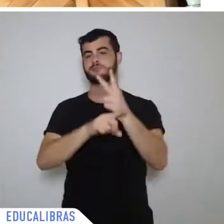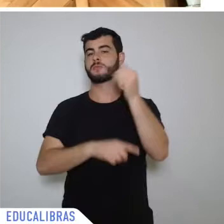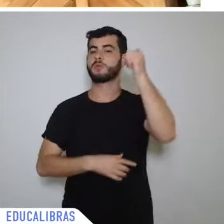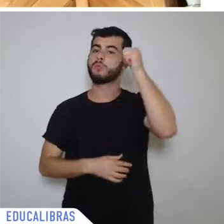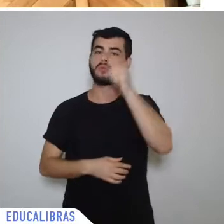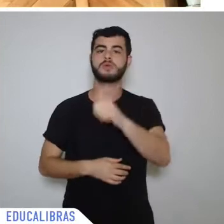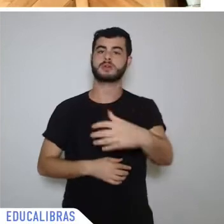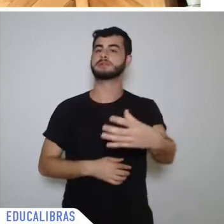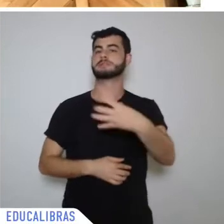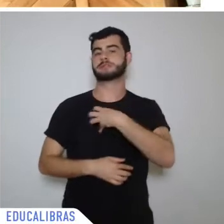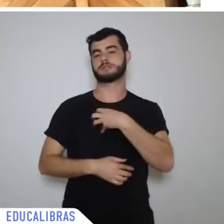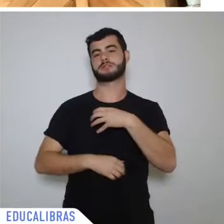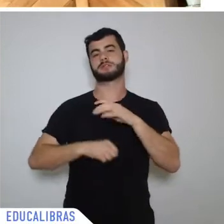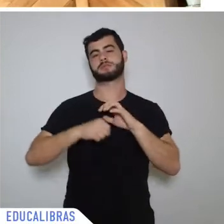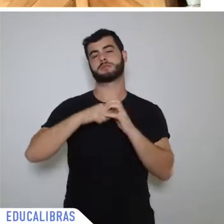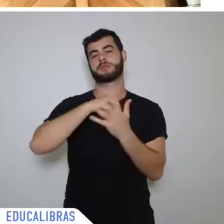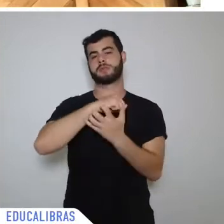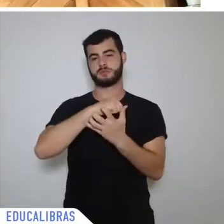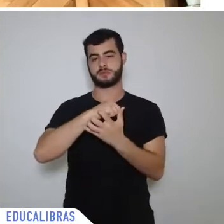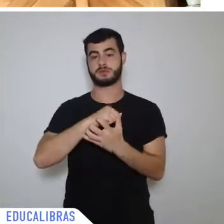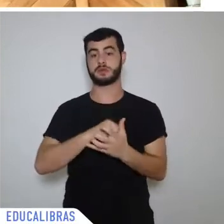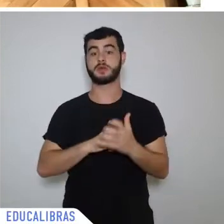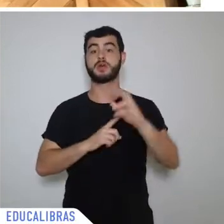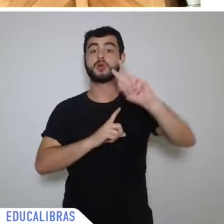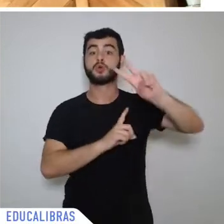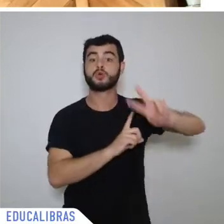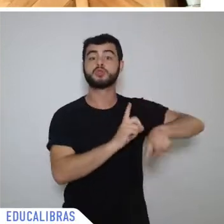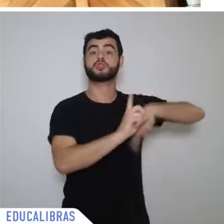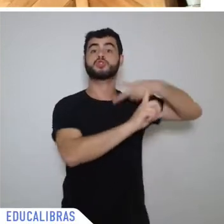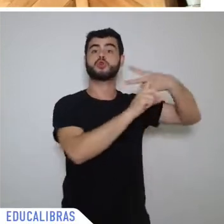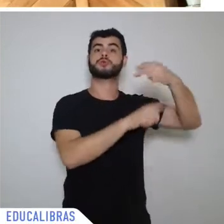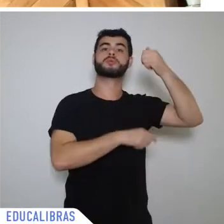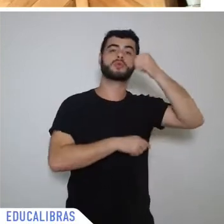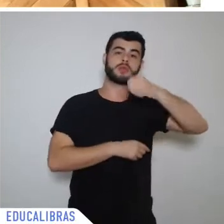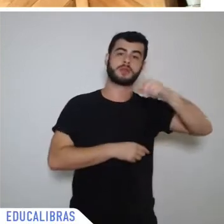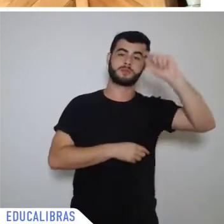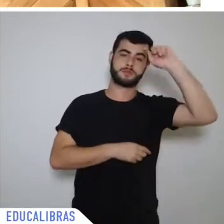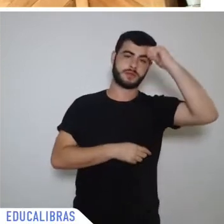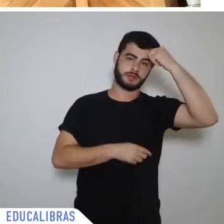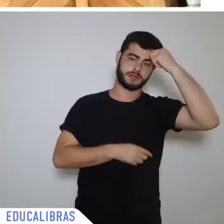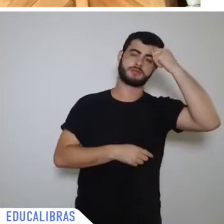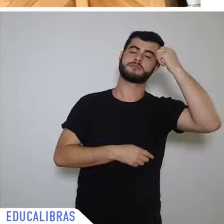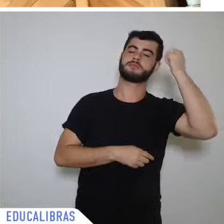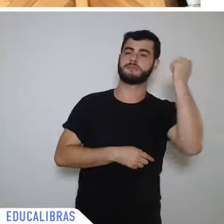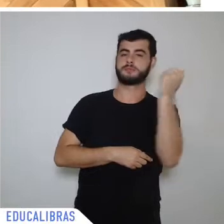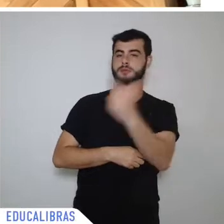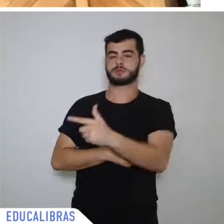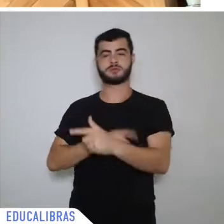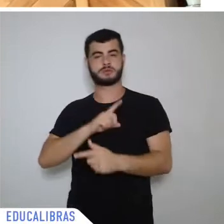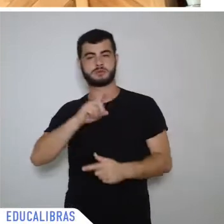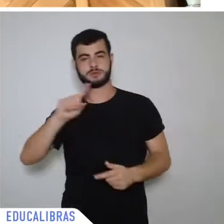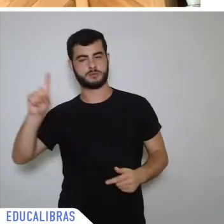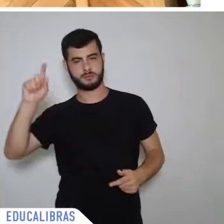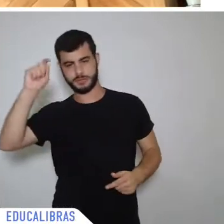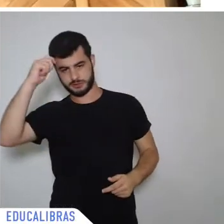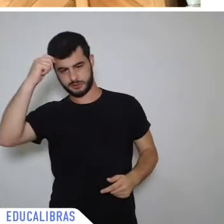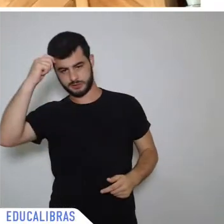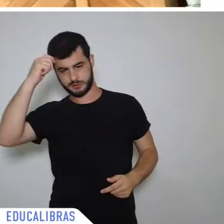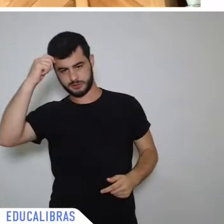die much more often. And this is data that is beyond any data from any other country in the world.